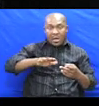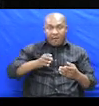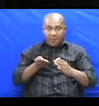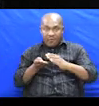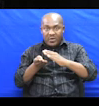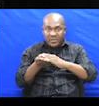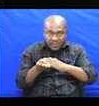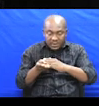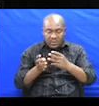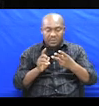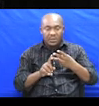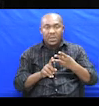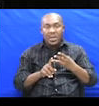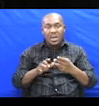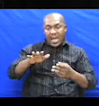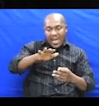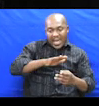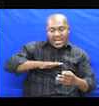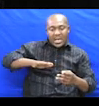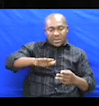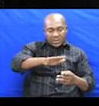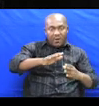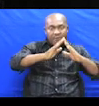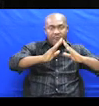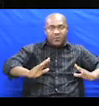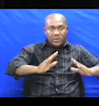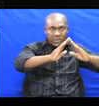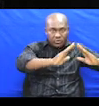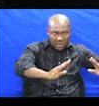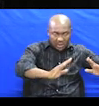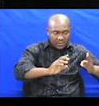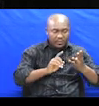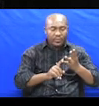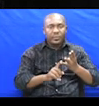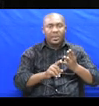areas for settlement, areas for investments,